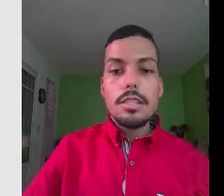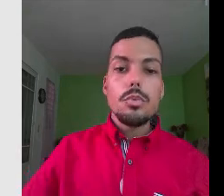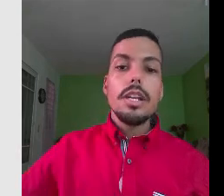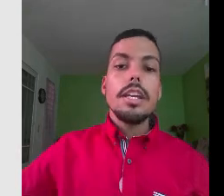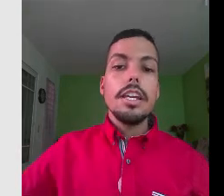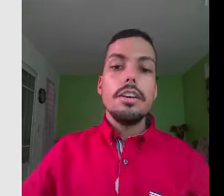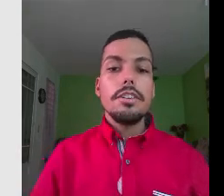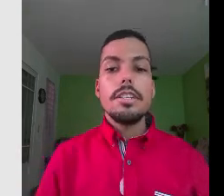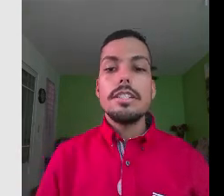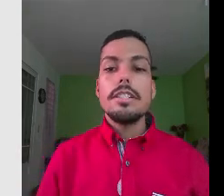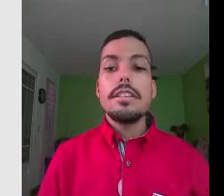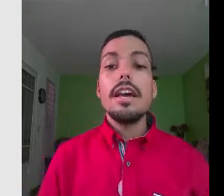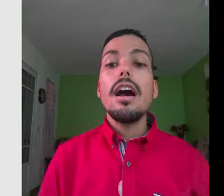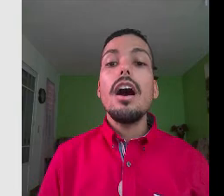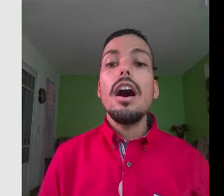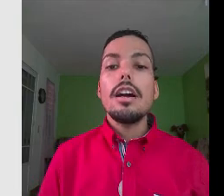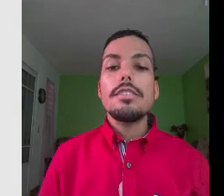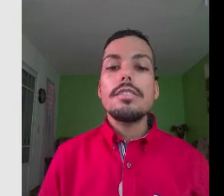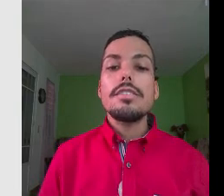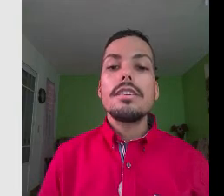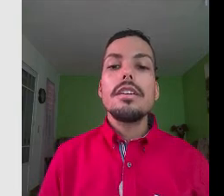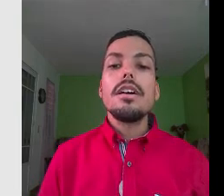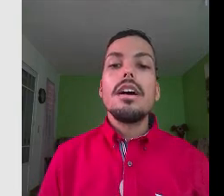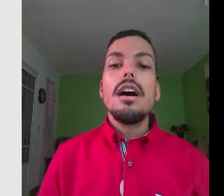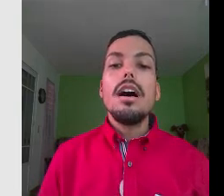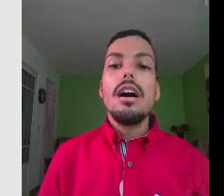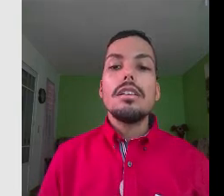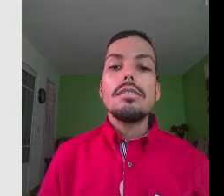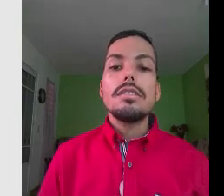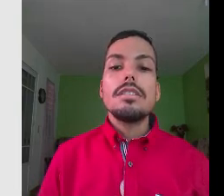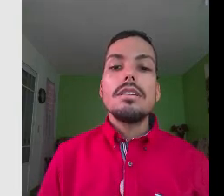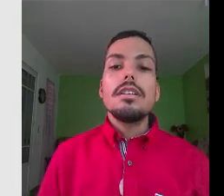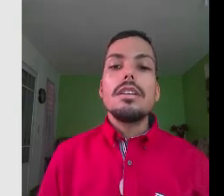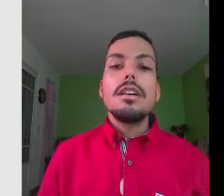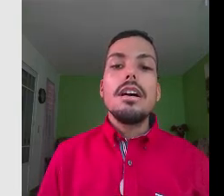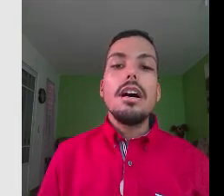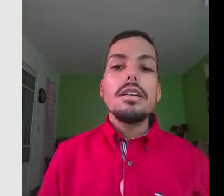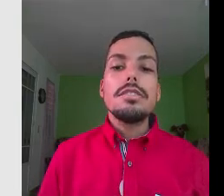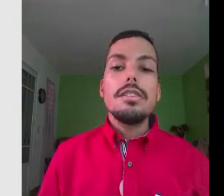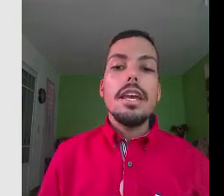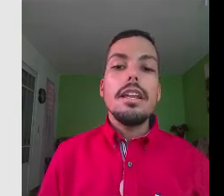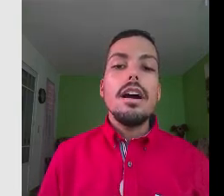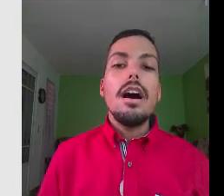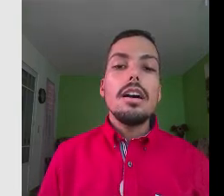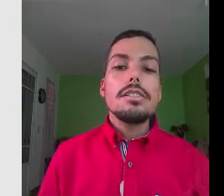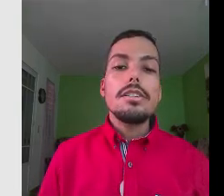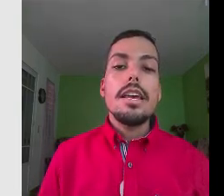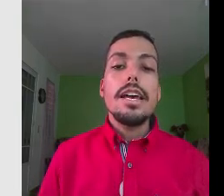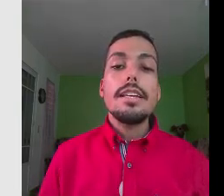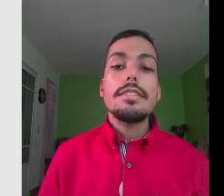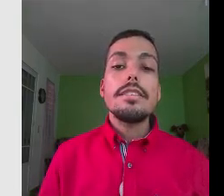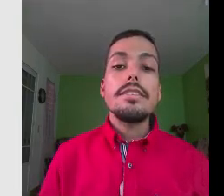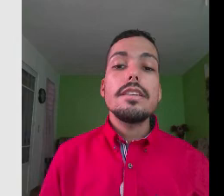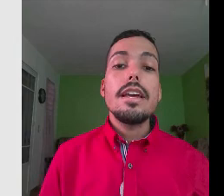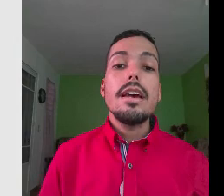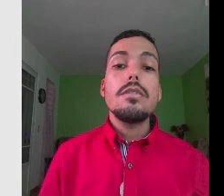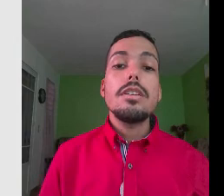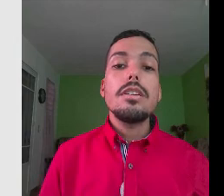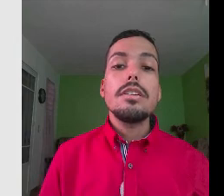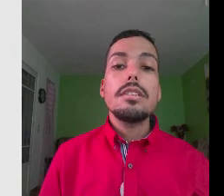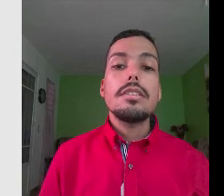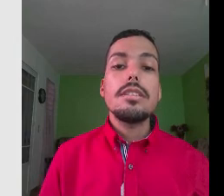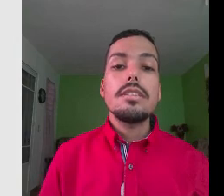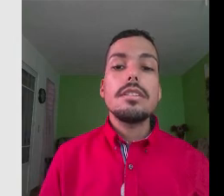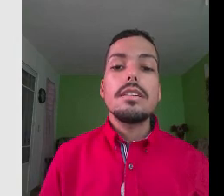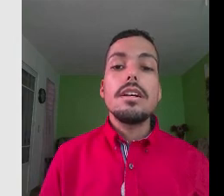The next one here, this is an ox. Ox. Ox. And ox has the